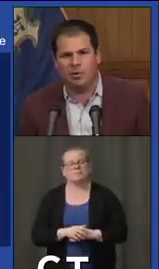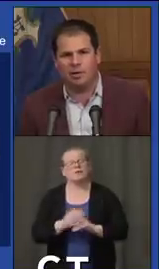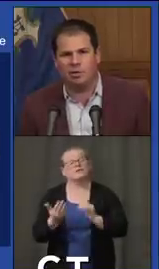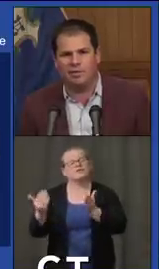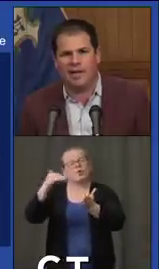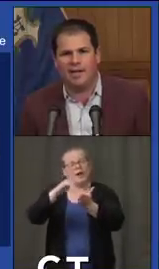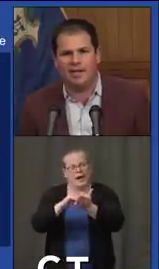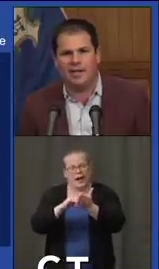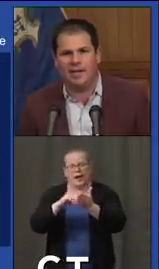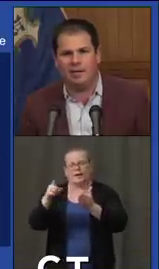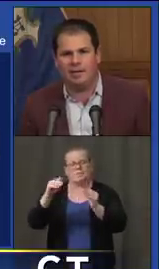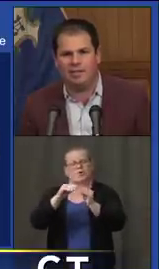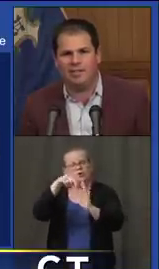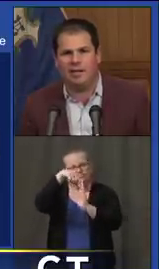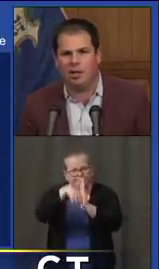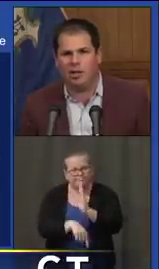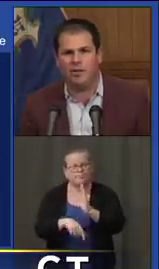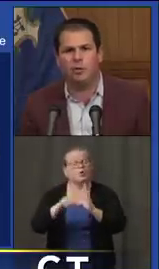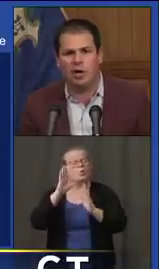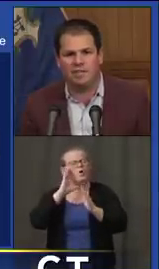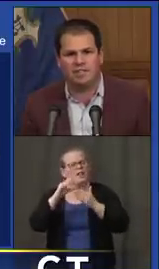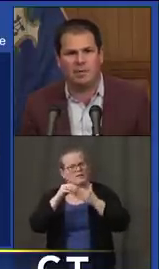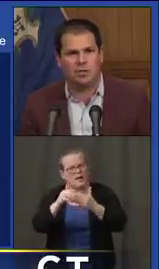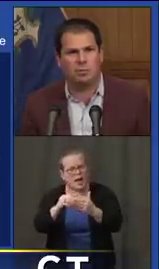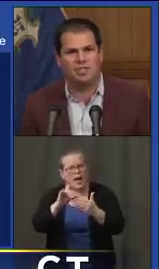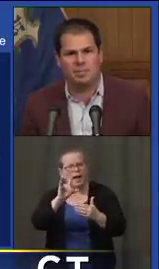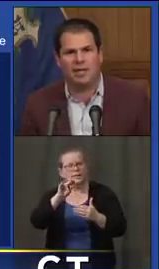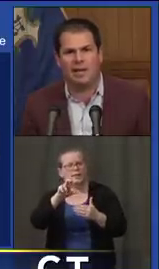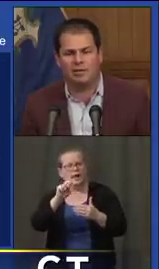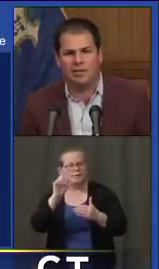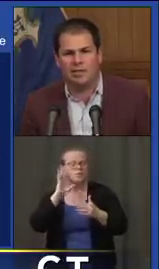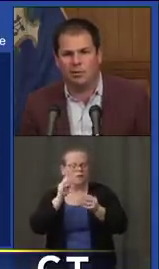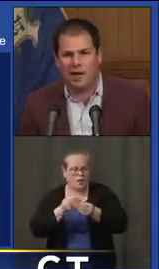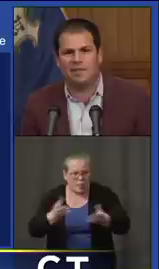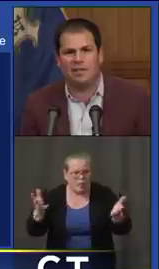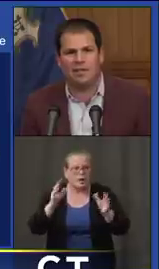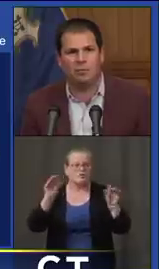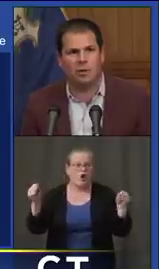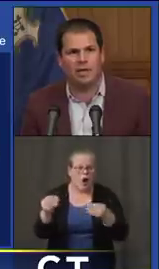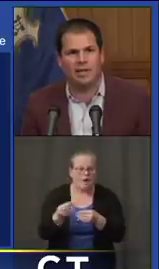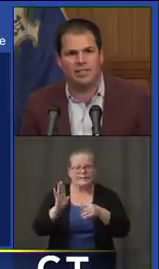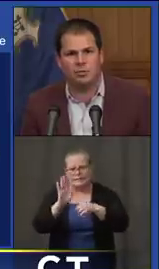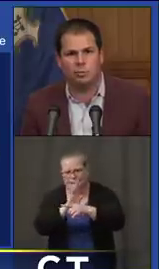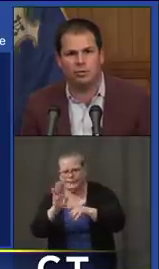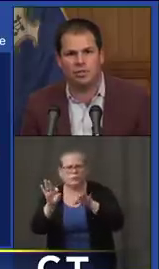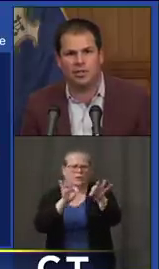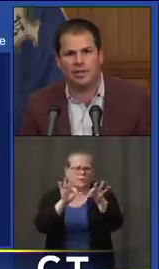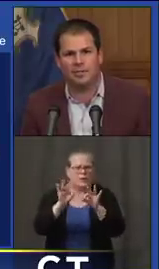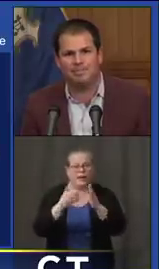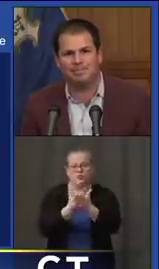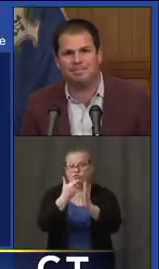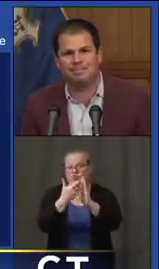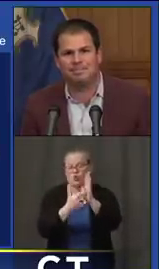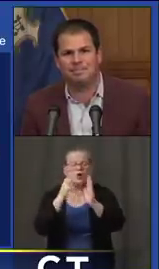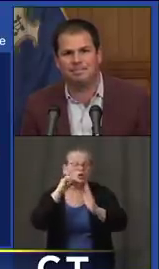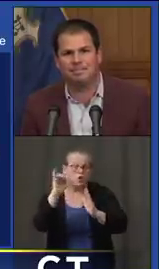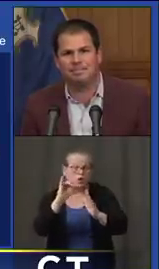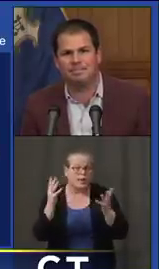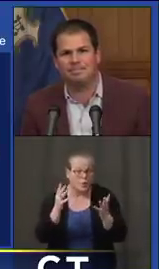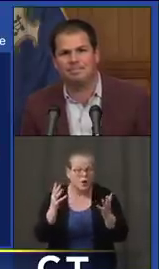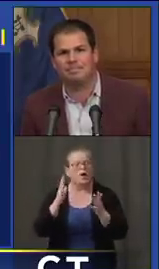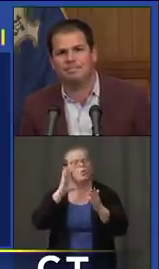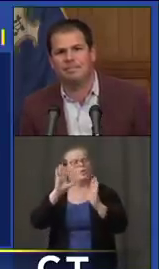out, we're going to provide detail on the new office to make sure we spell out graphically what a lot of these new rules look like.